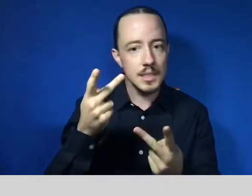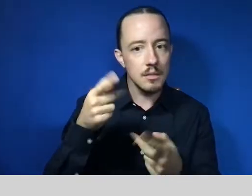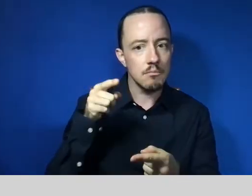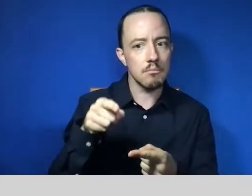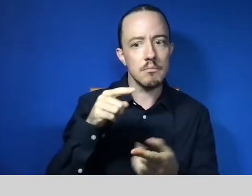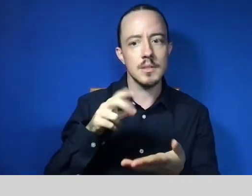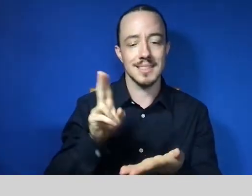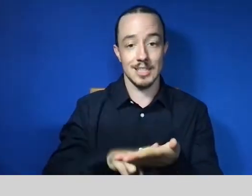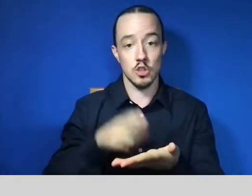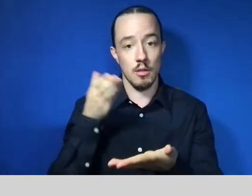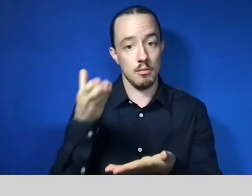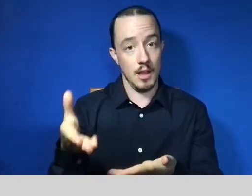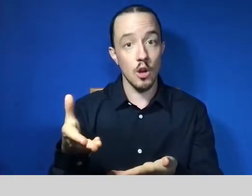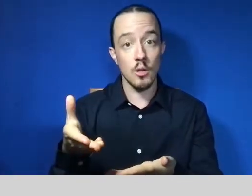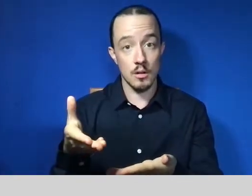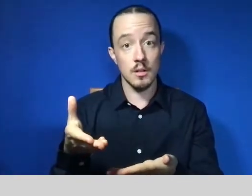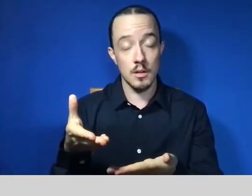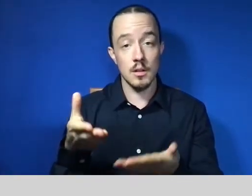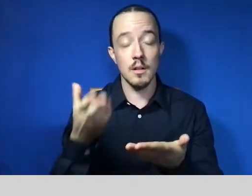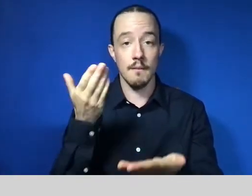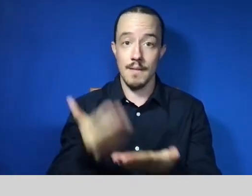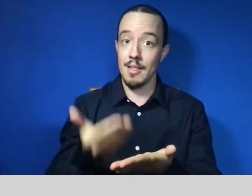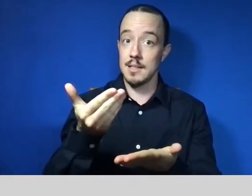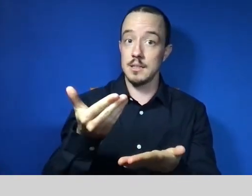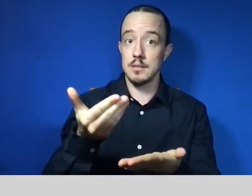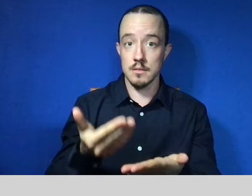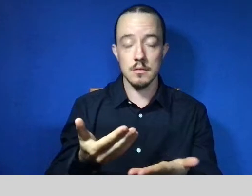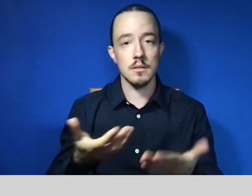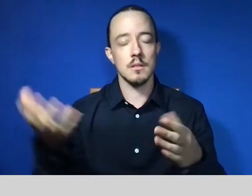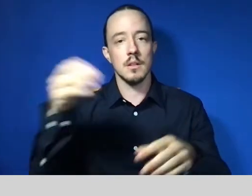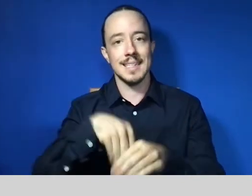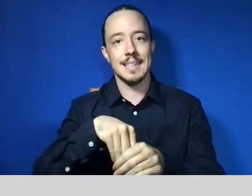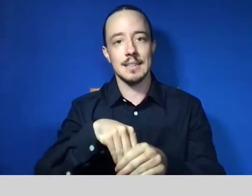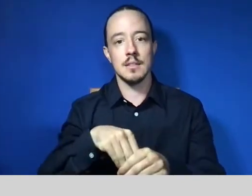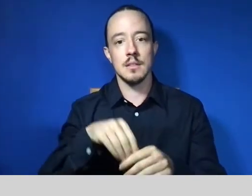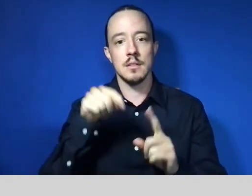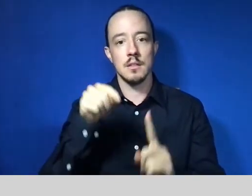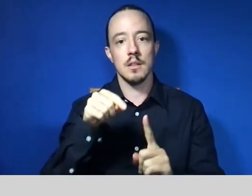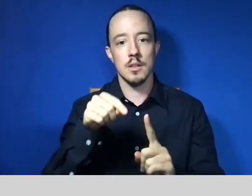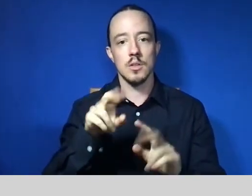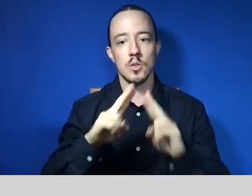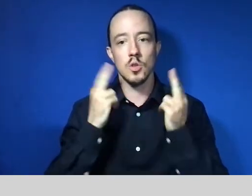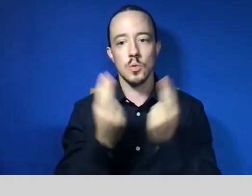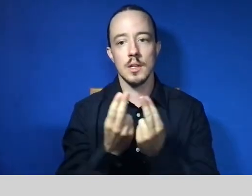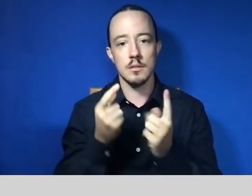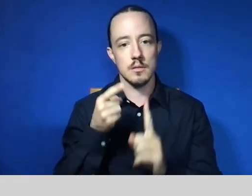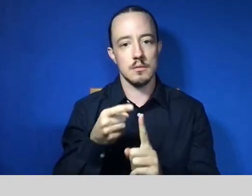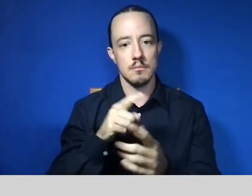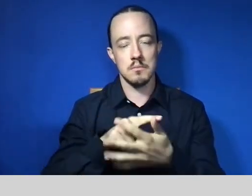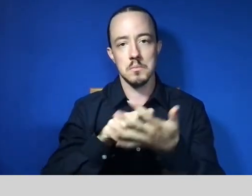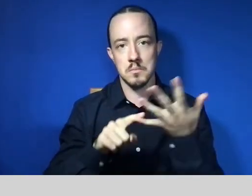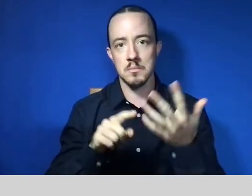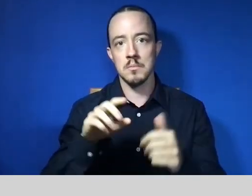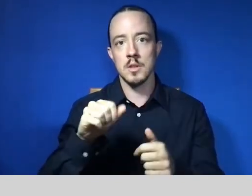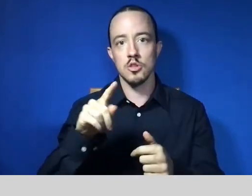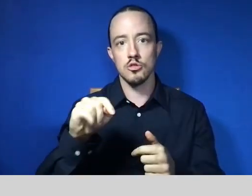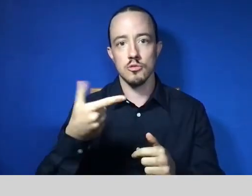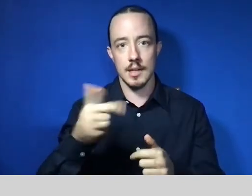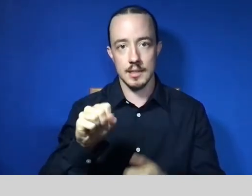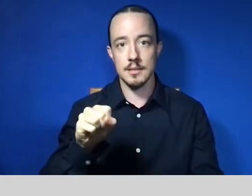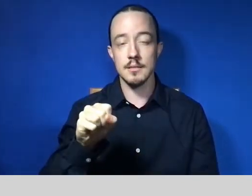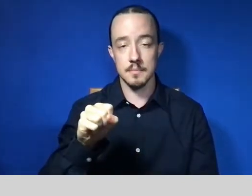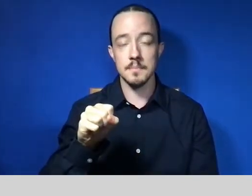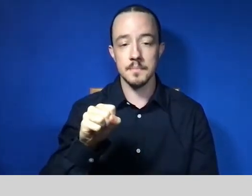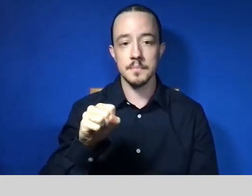the signature is there, it is valid, and it contains the union of both string literals